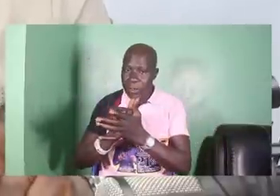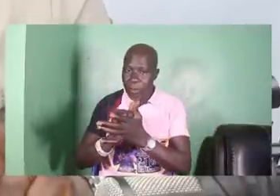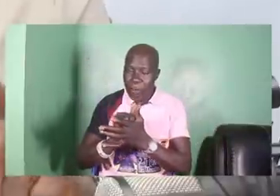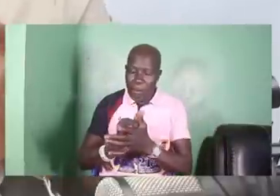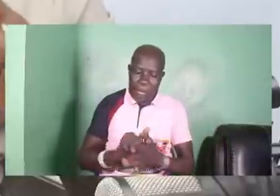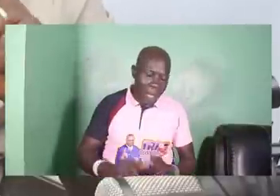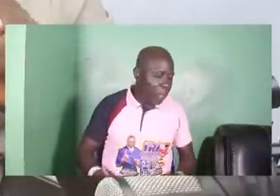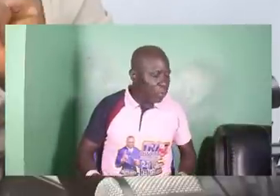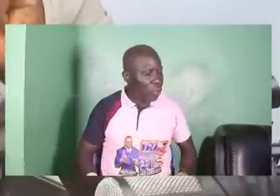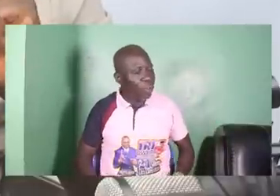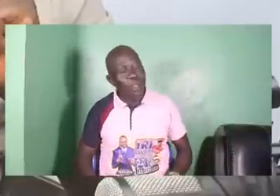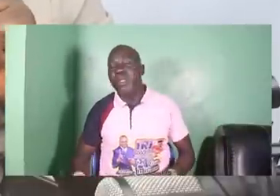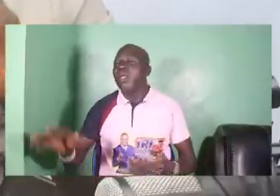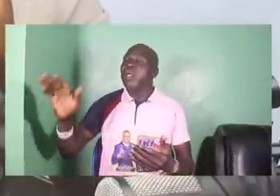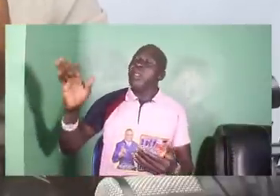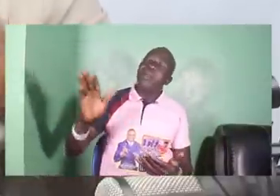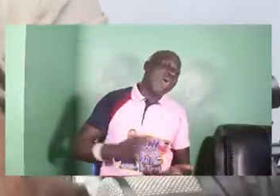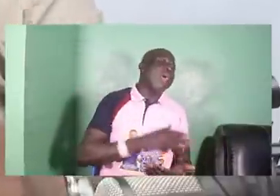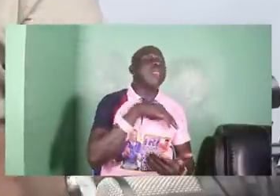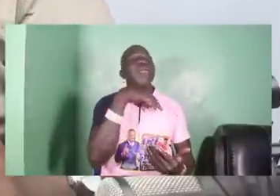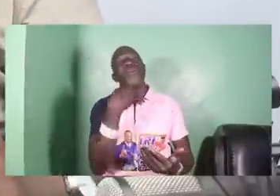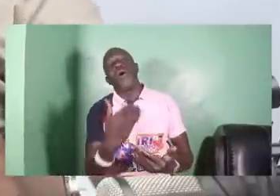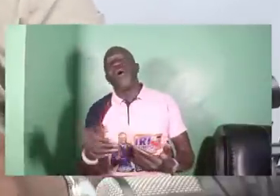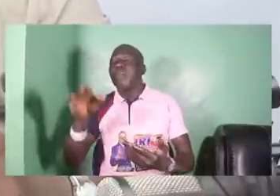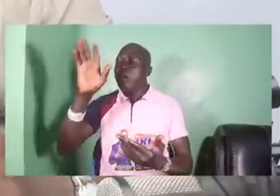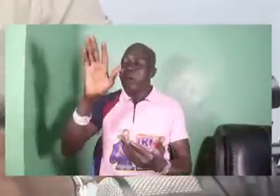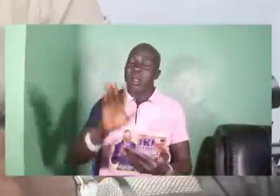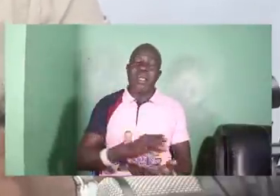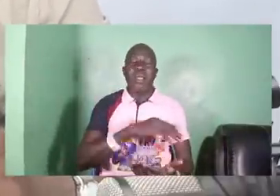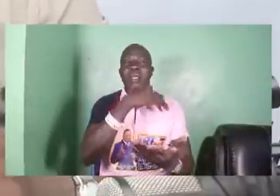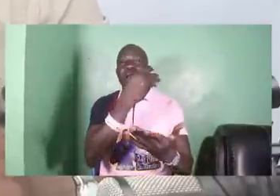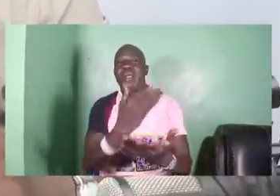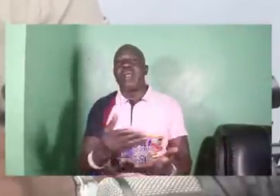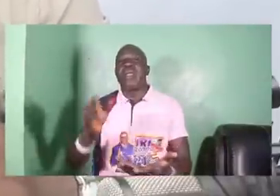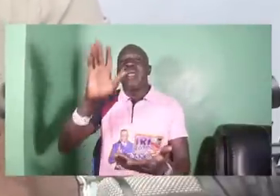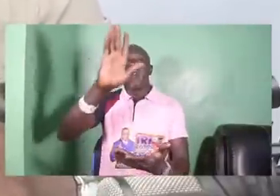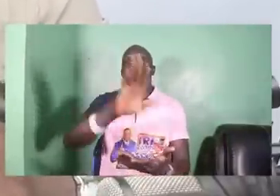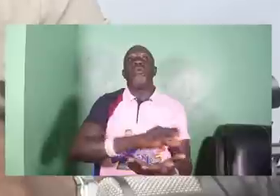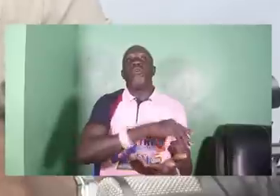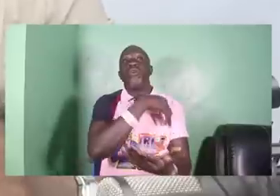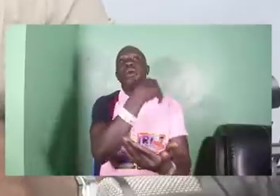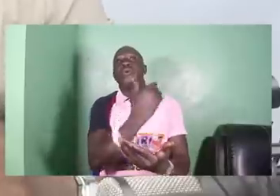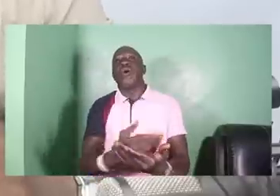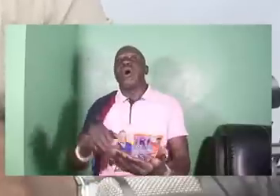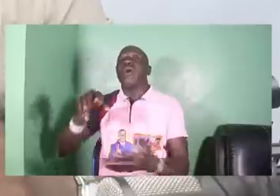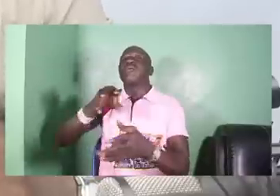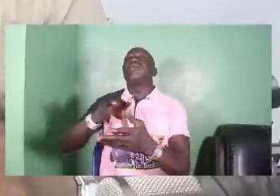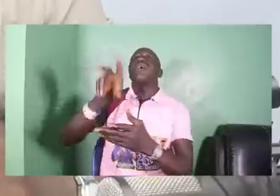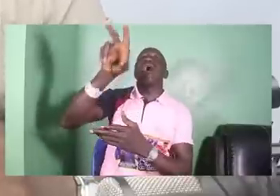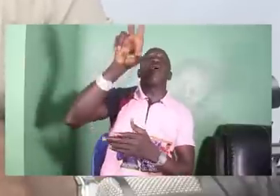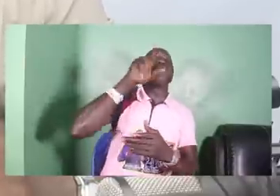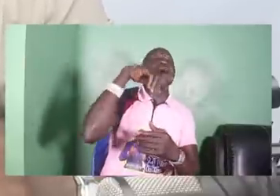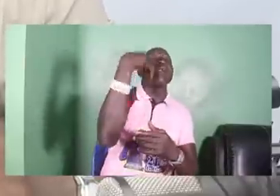Ninu irin ajo mi beni mo kori mo toka